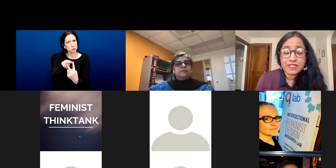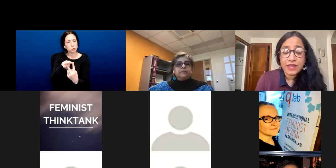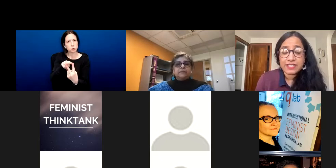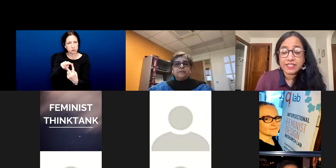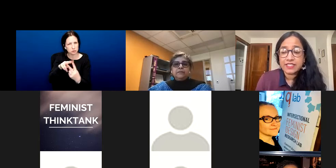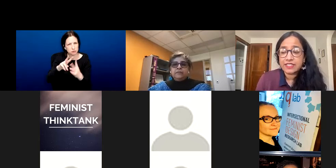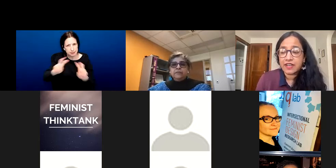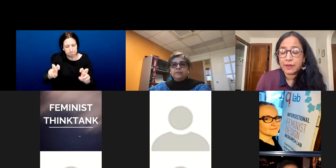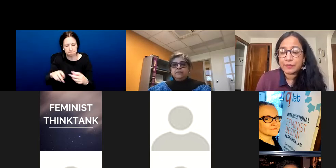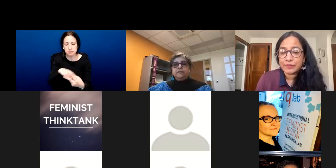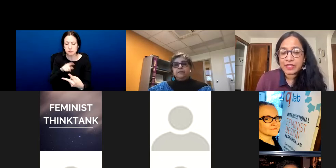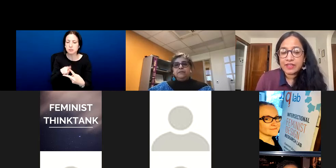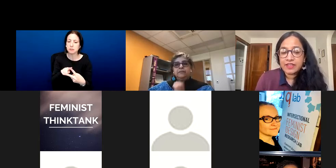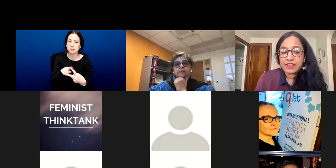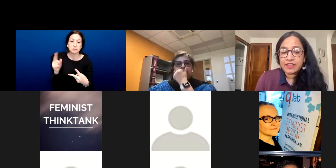the first question